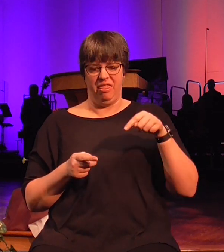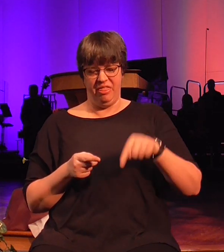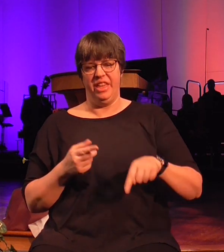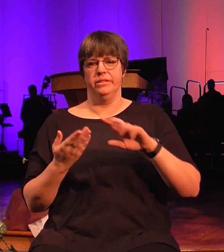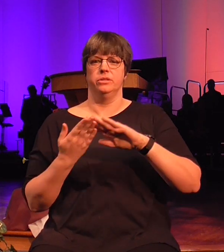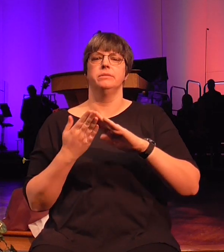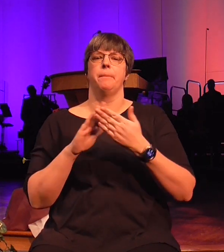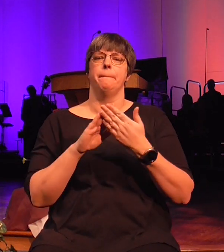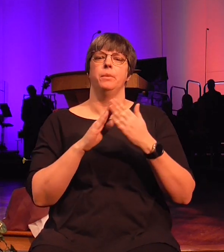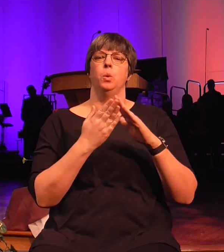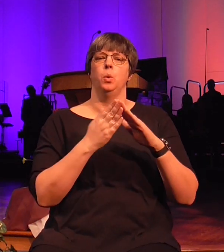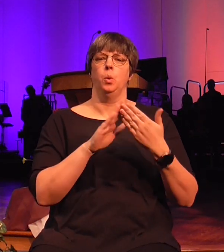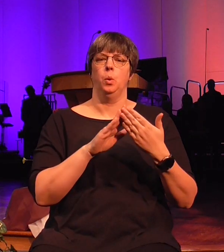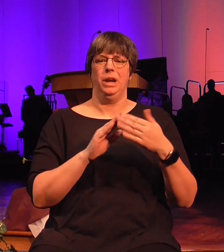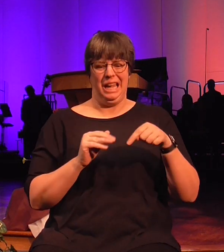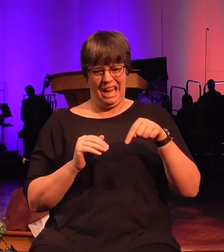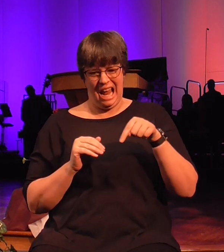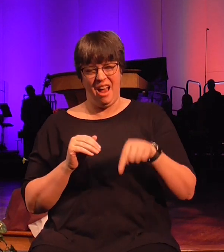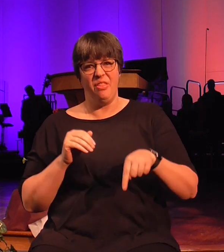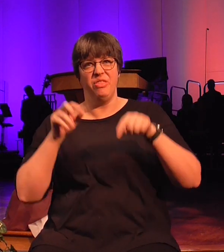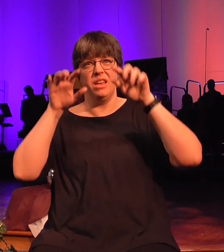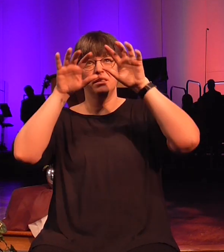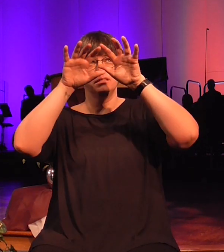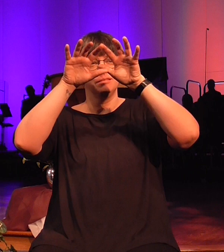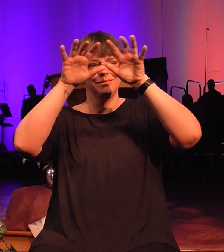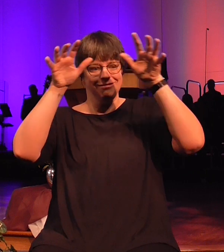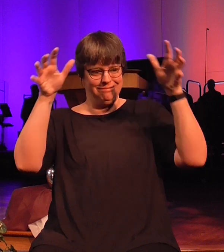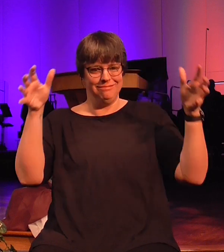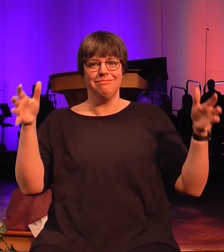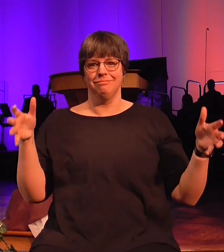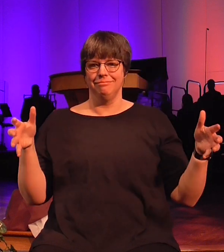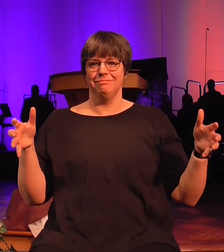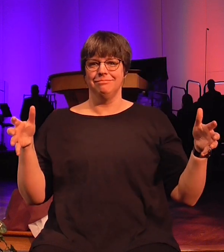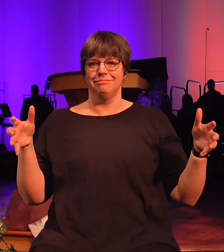this community, in this dome,